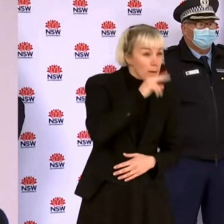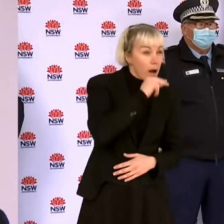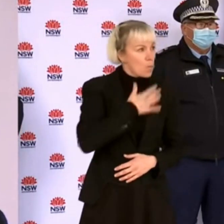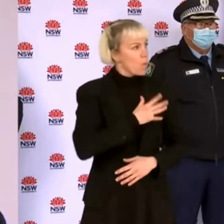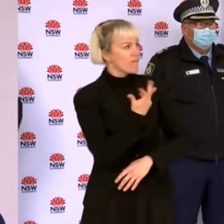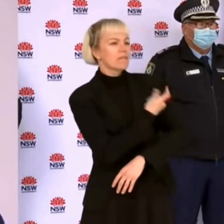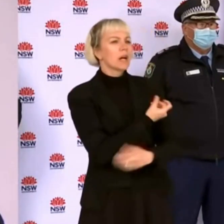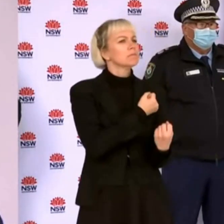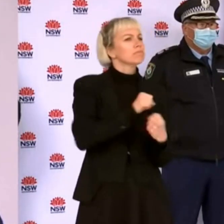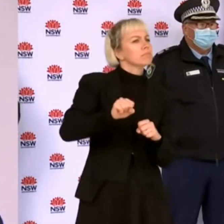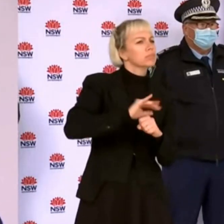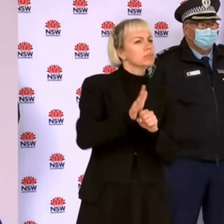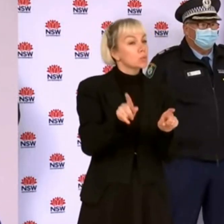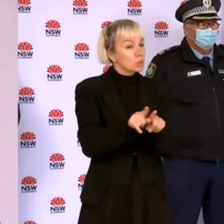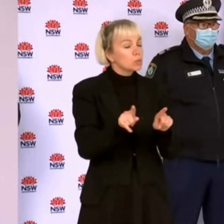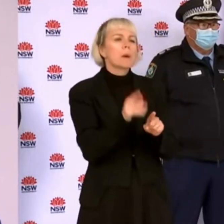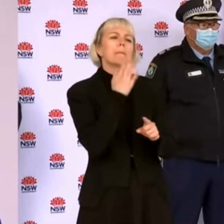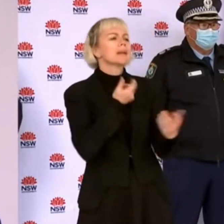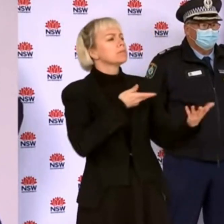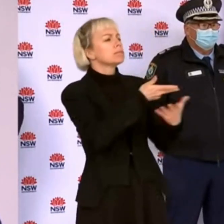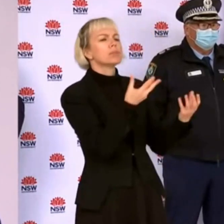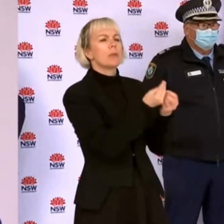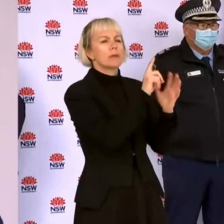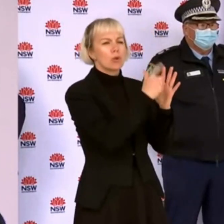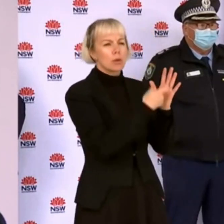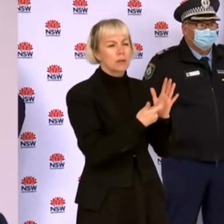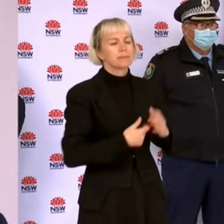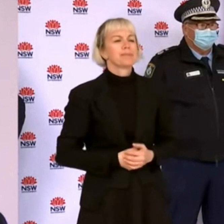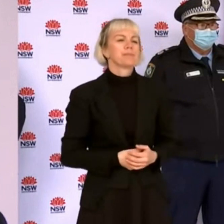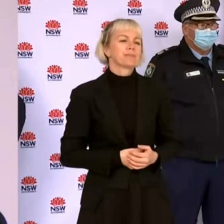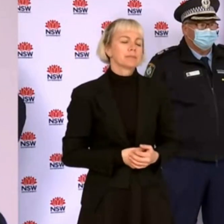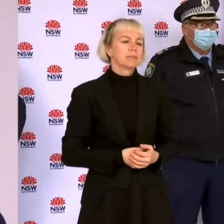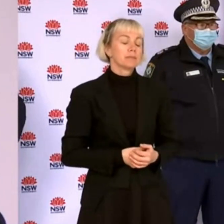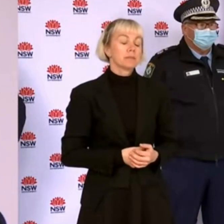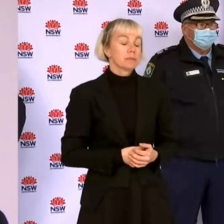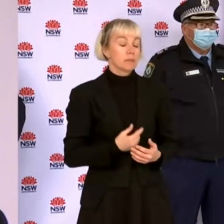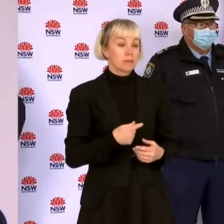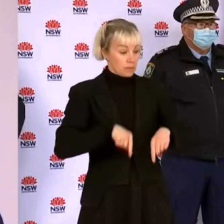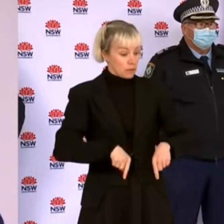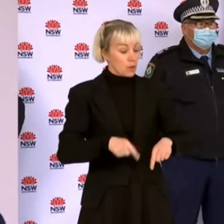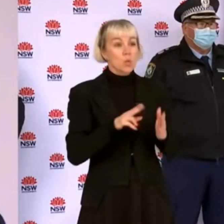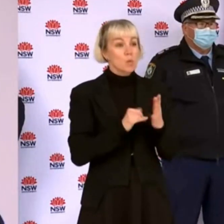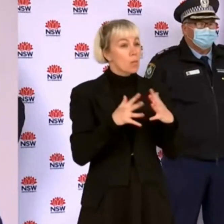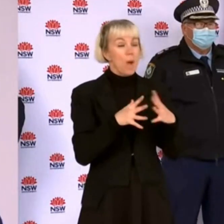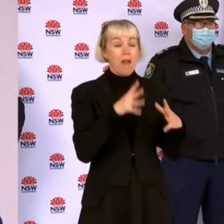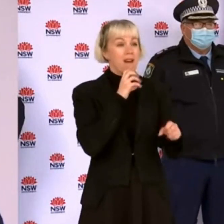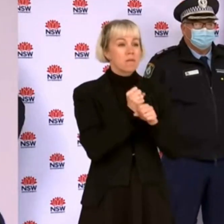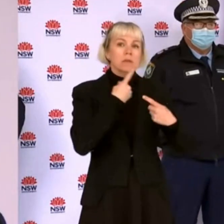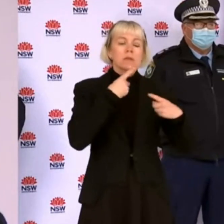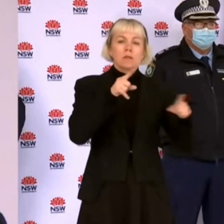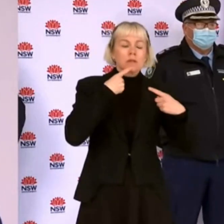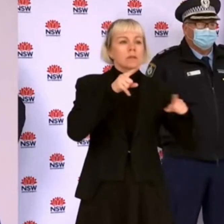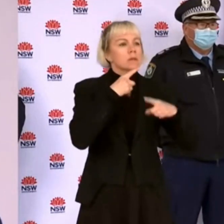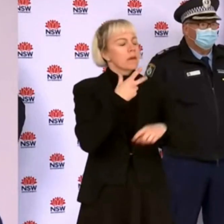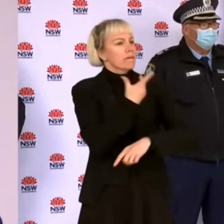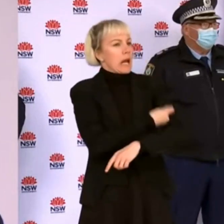advice. This is really important. I can't stress enough, and New South Wales has had this sense of urgency from the beginning. I remember being criticised when we set